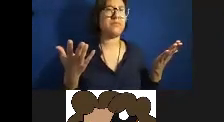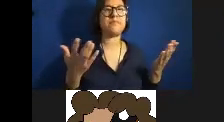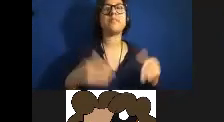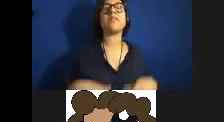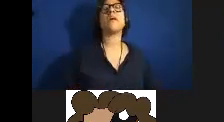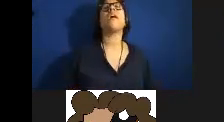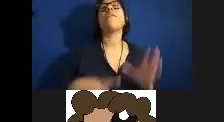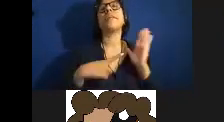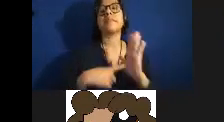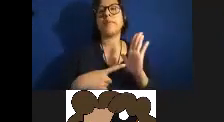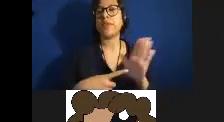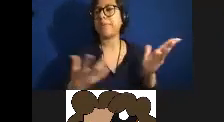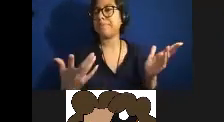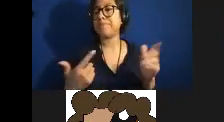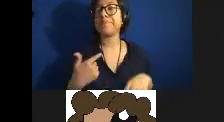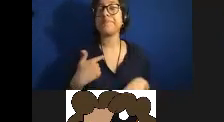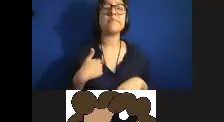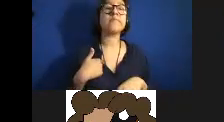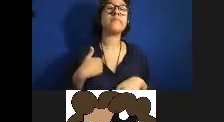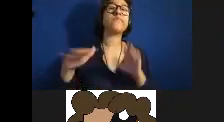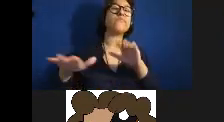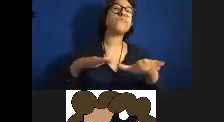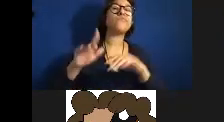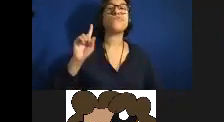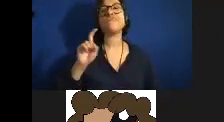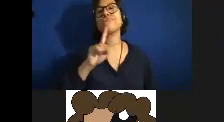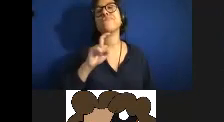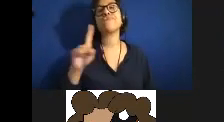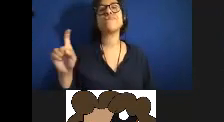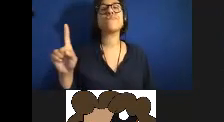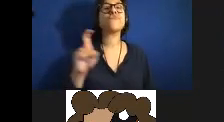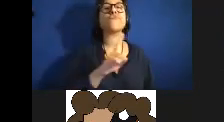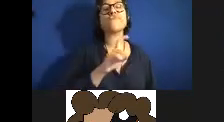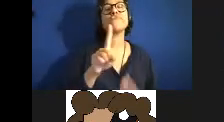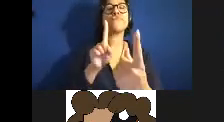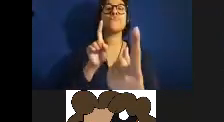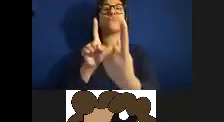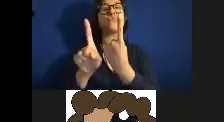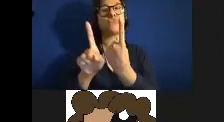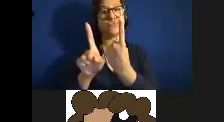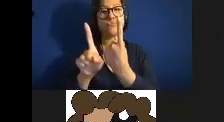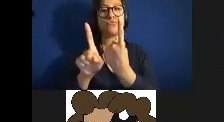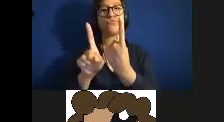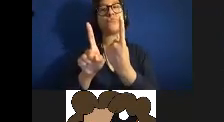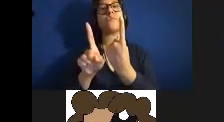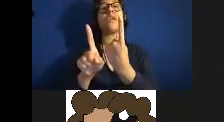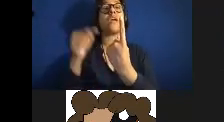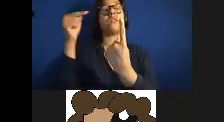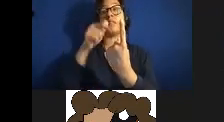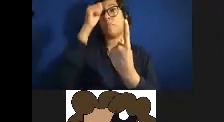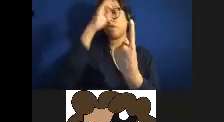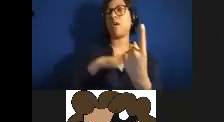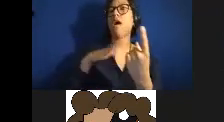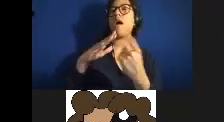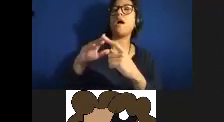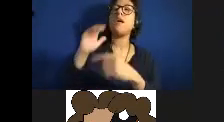Or if you happen to be walking by and, you know, somebody is catcalling some